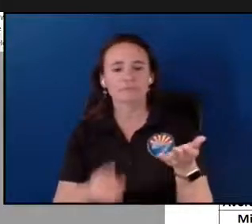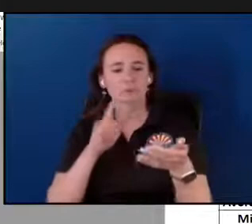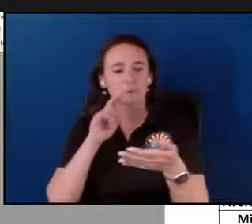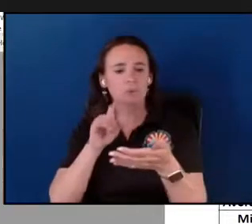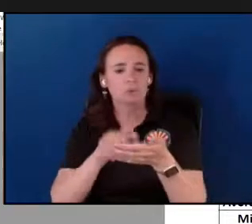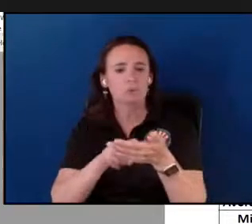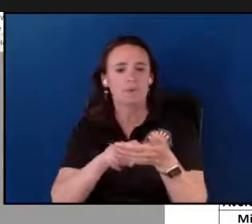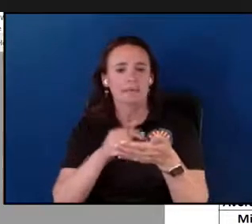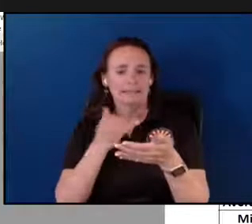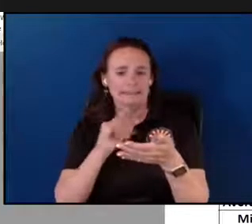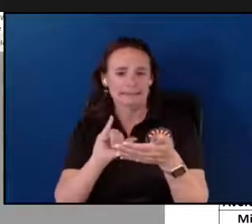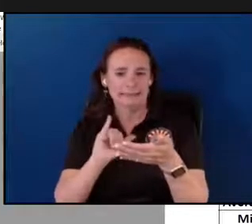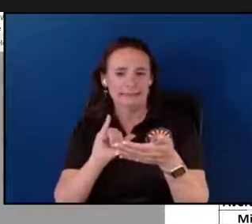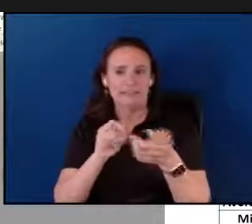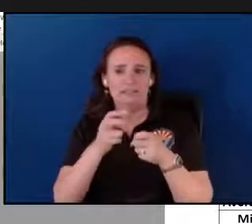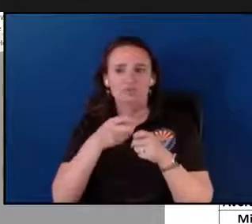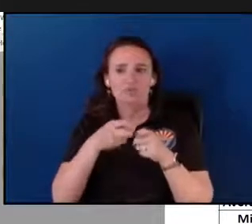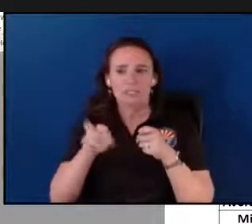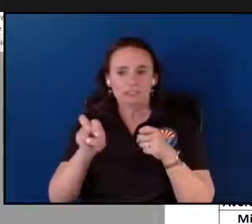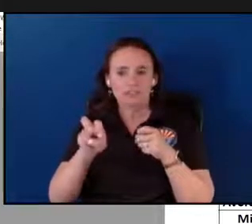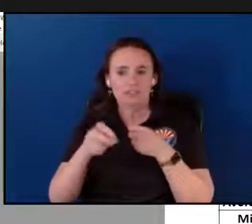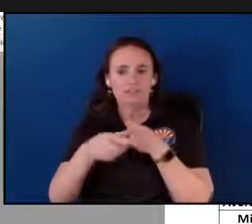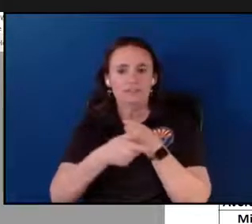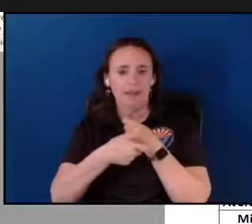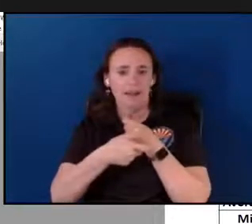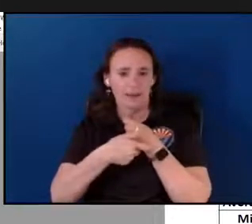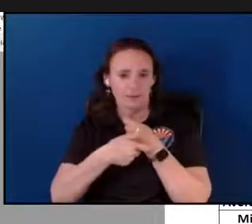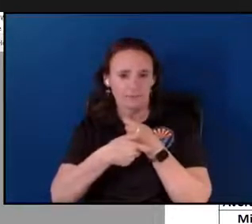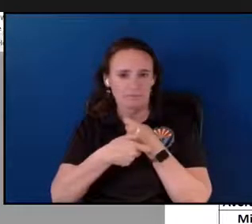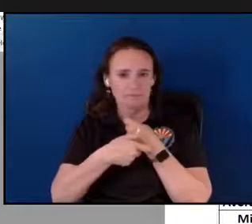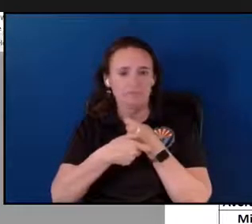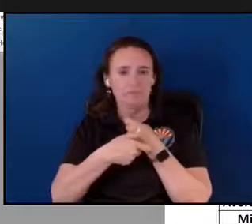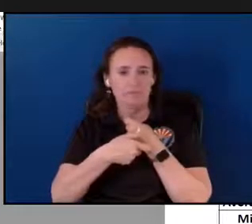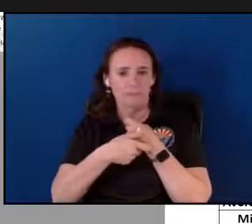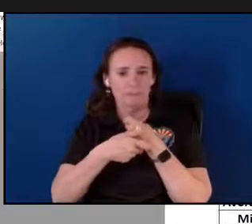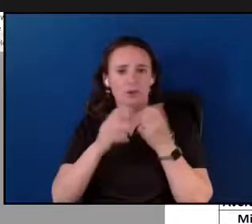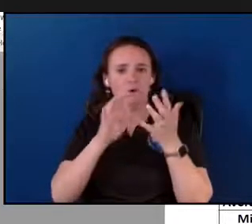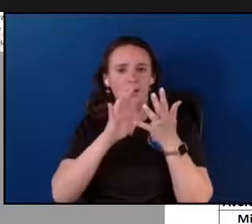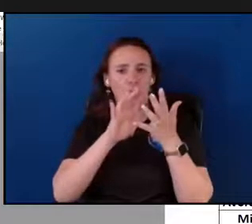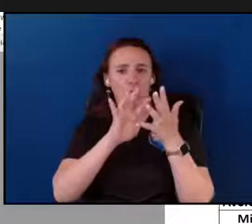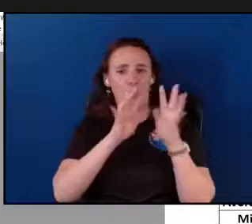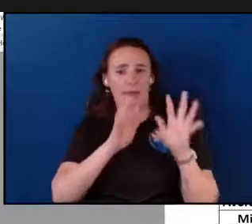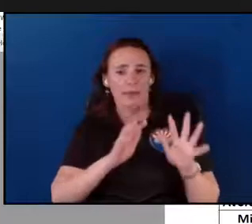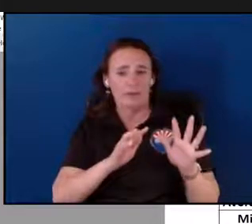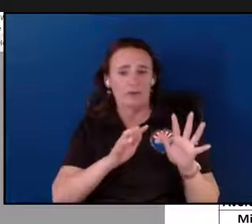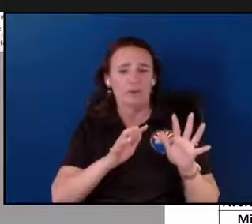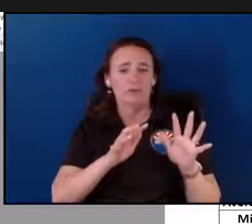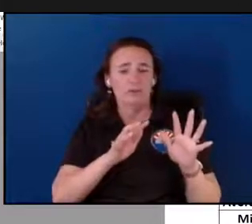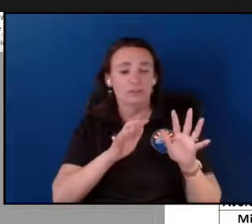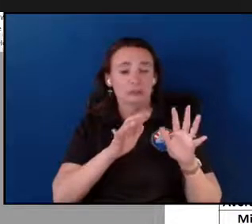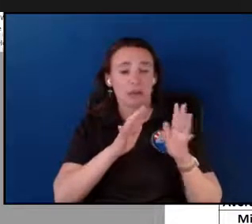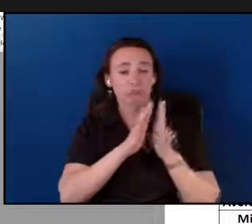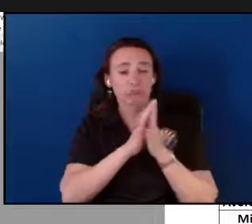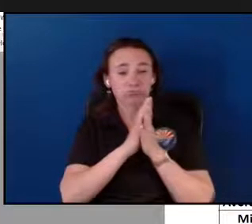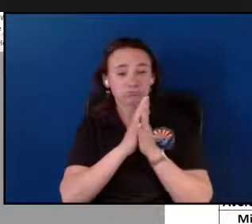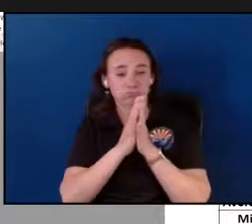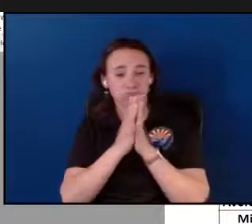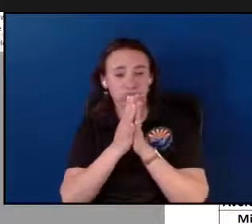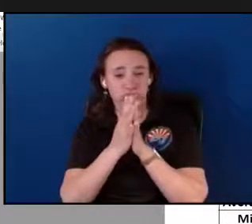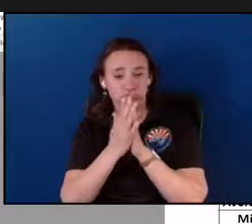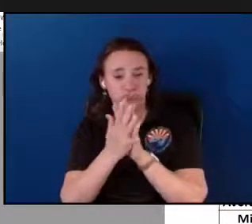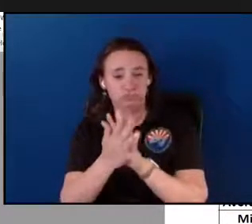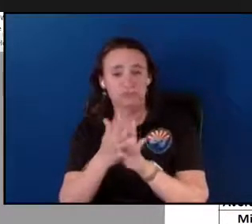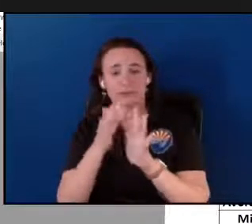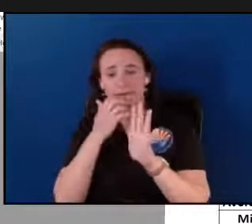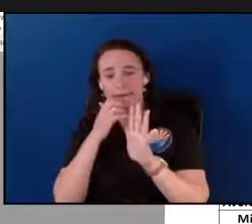that transition period. We're seeing the weather slowly turn to more hotter and drier. So temperatures are coming up, the humidity